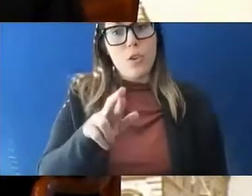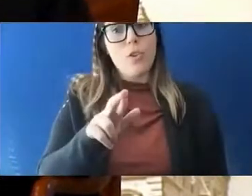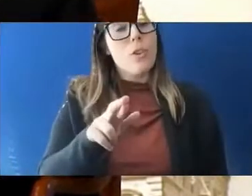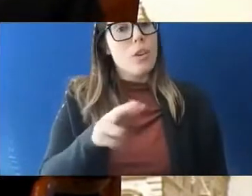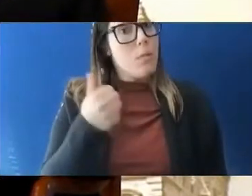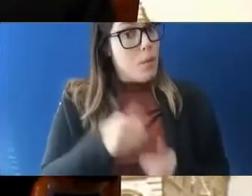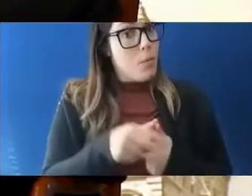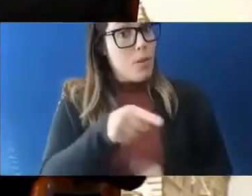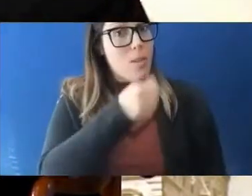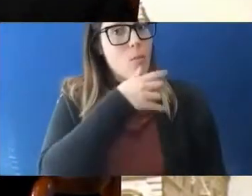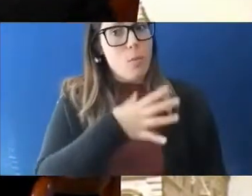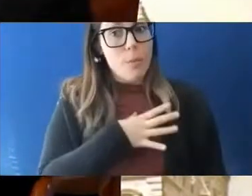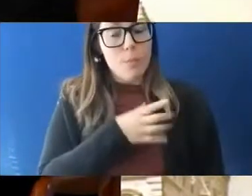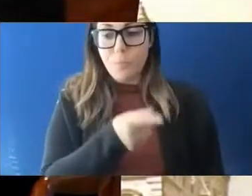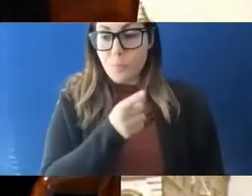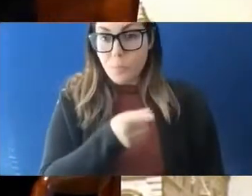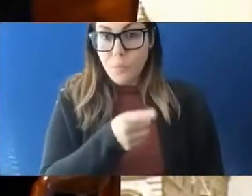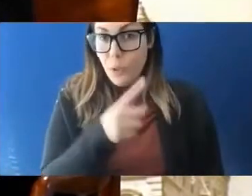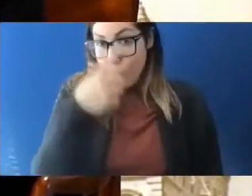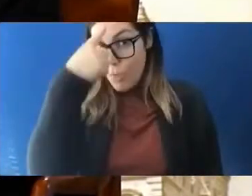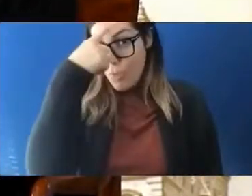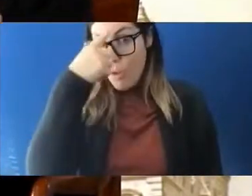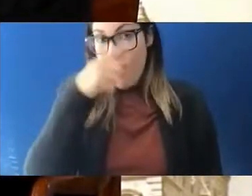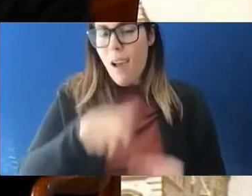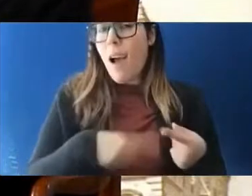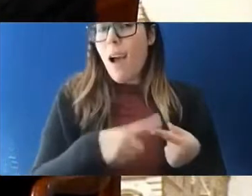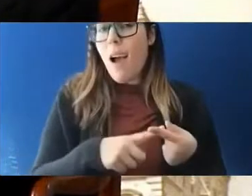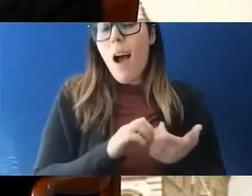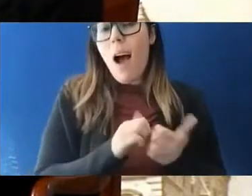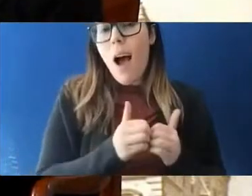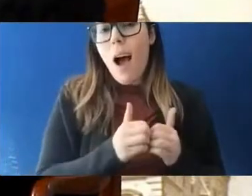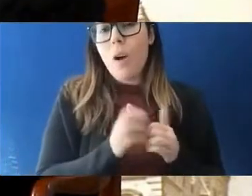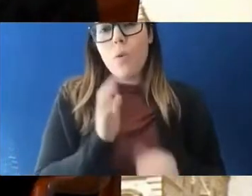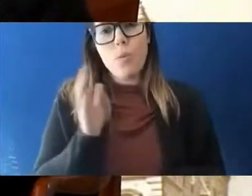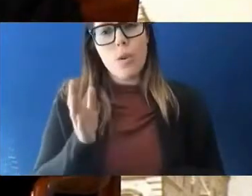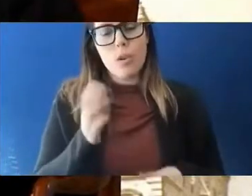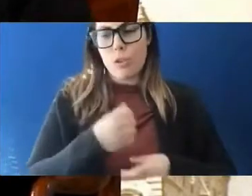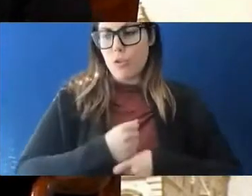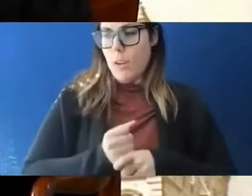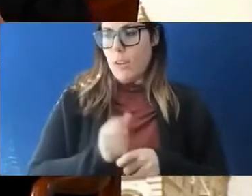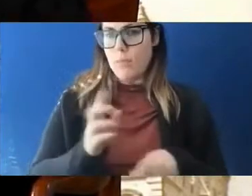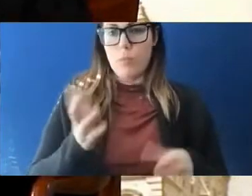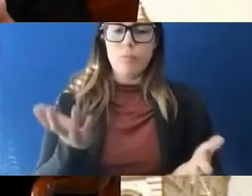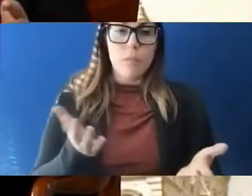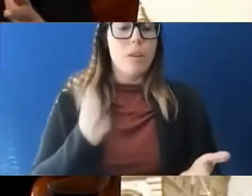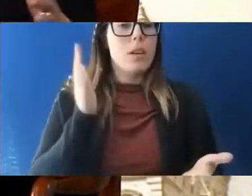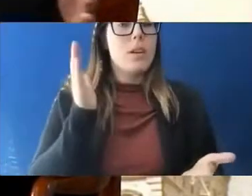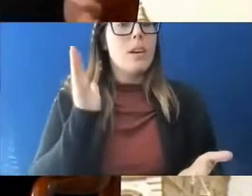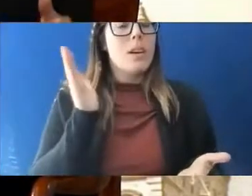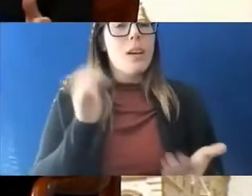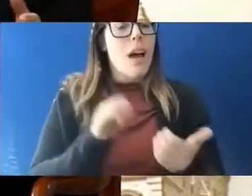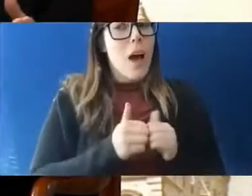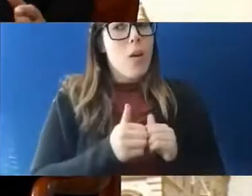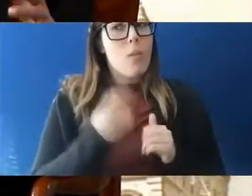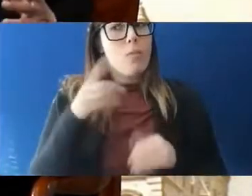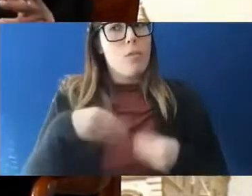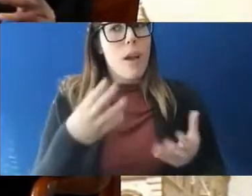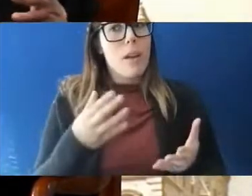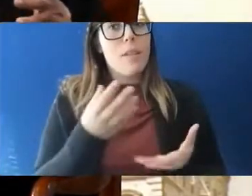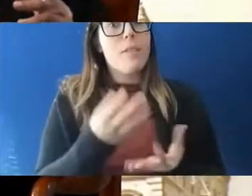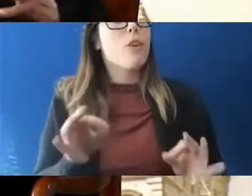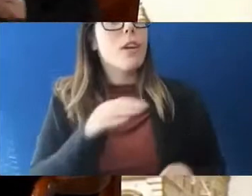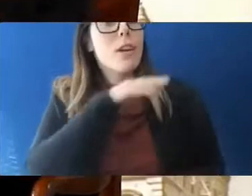Remember that she thought about how she would basically provide for farmers free